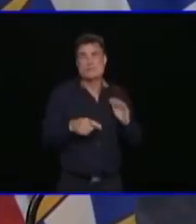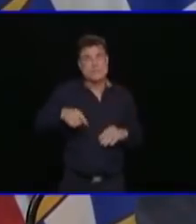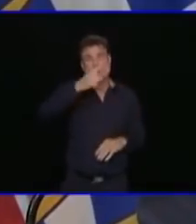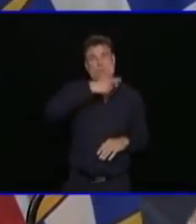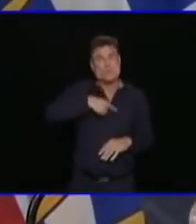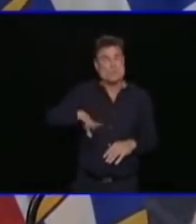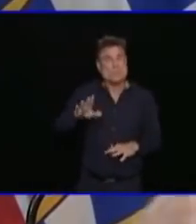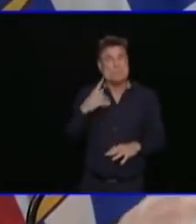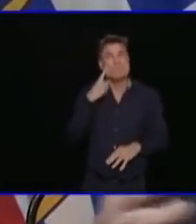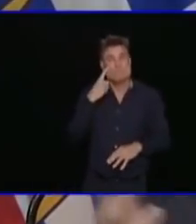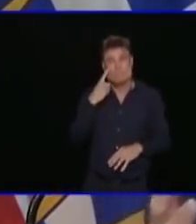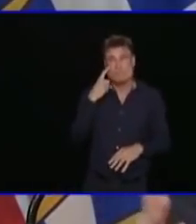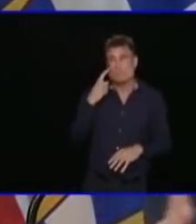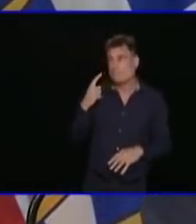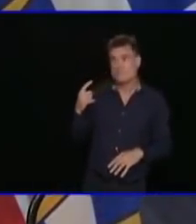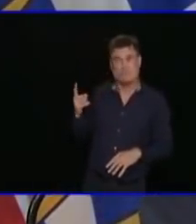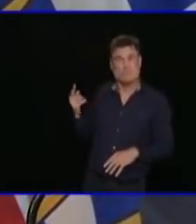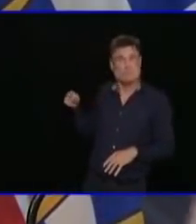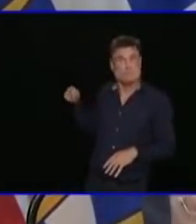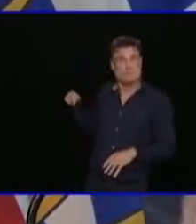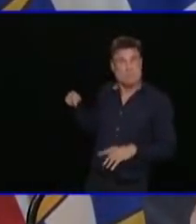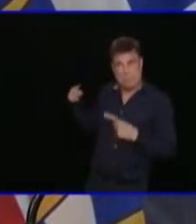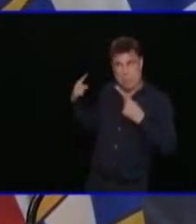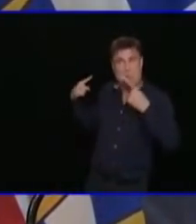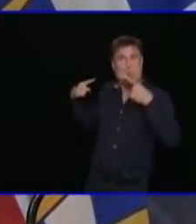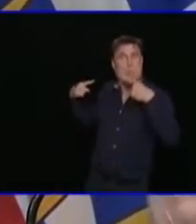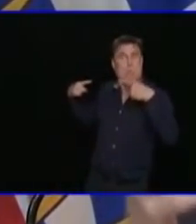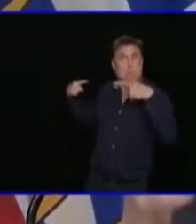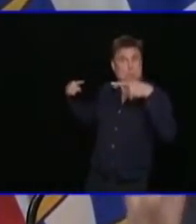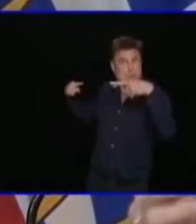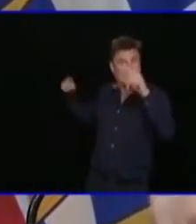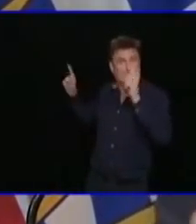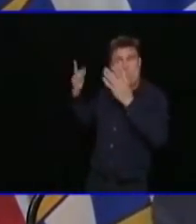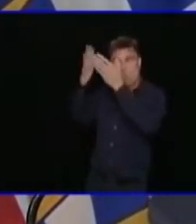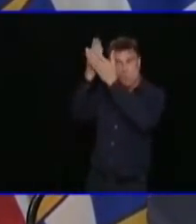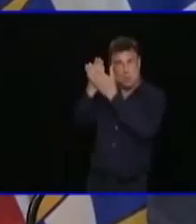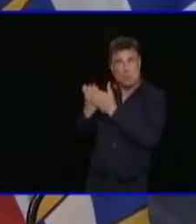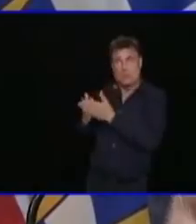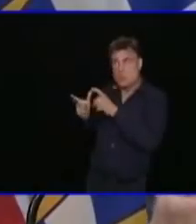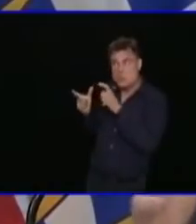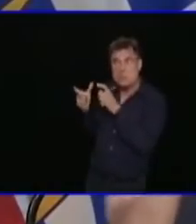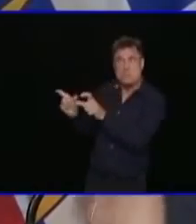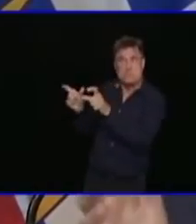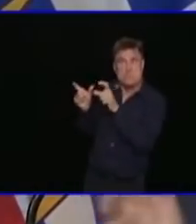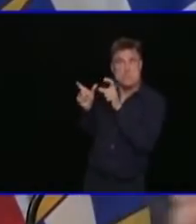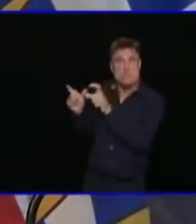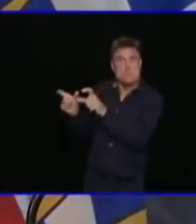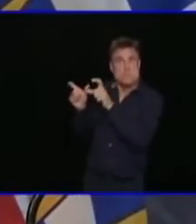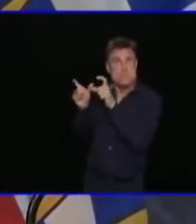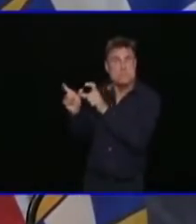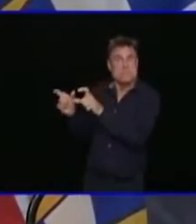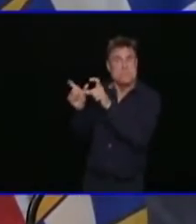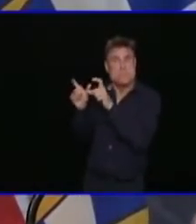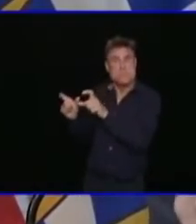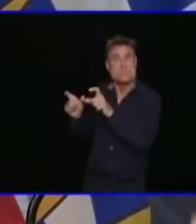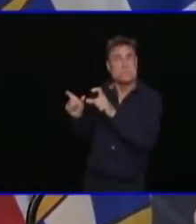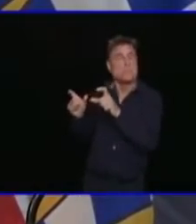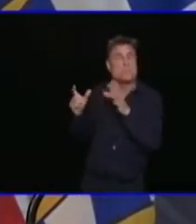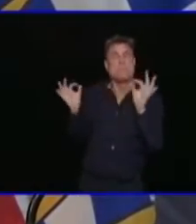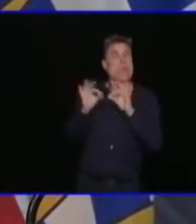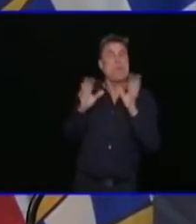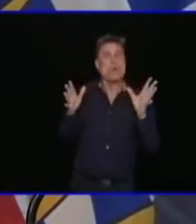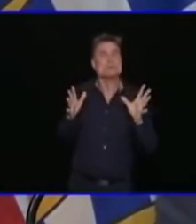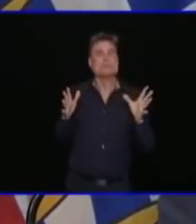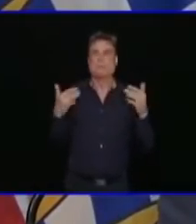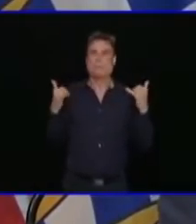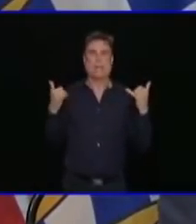have safe socializing. We can play safe, and we can stay safe, and we can have those connections that we so